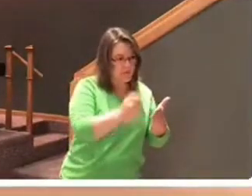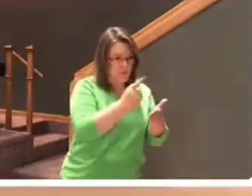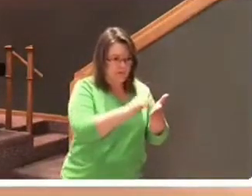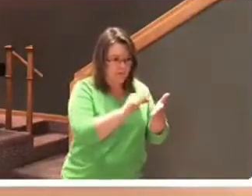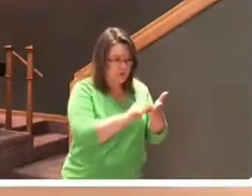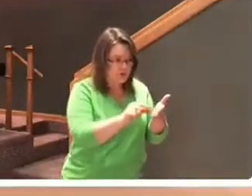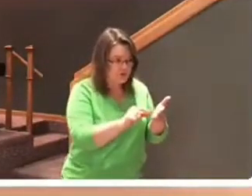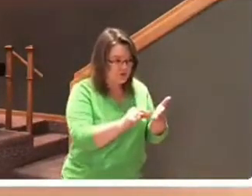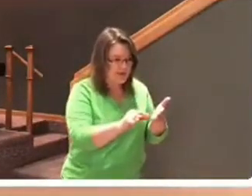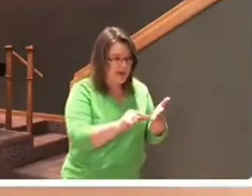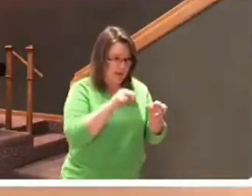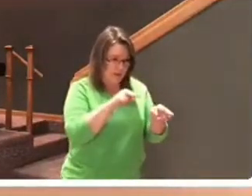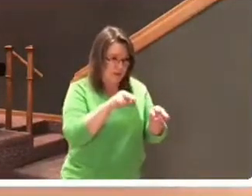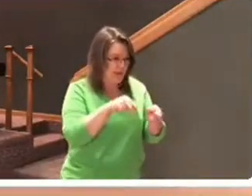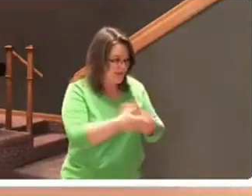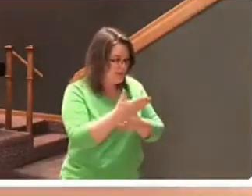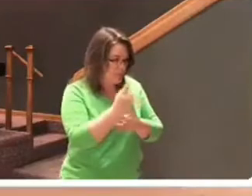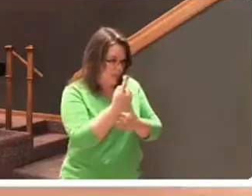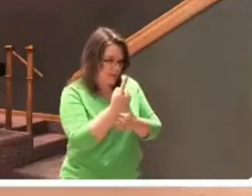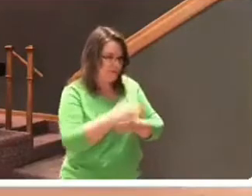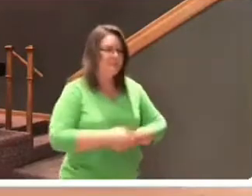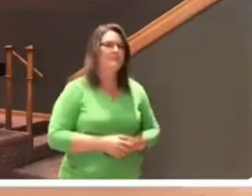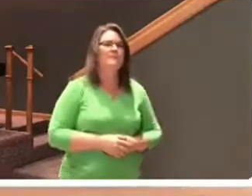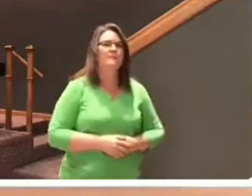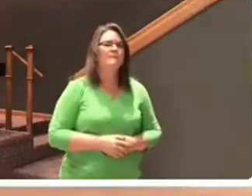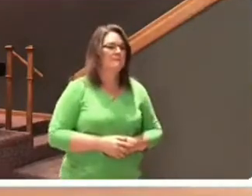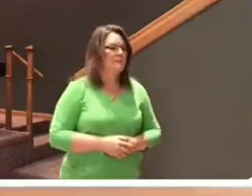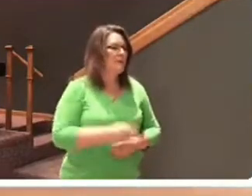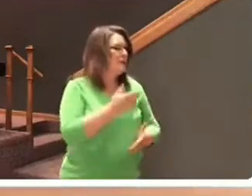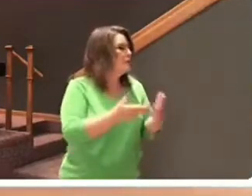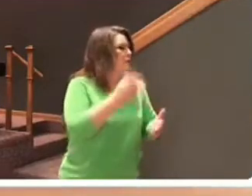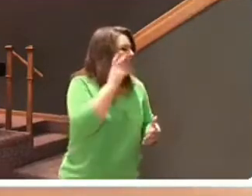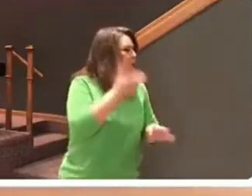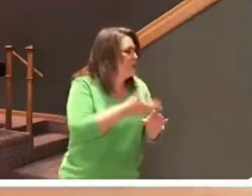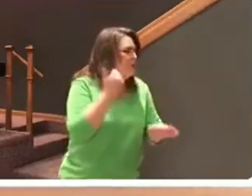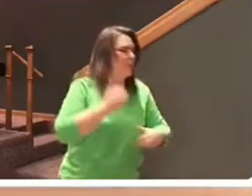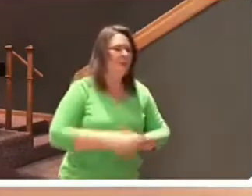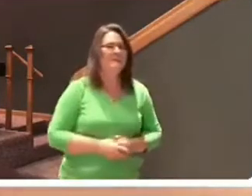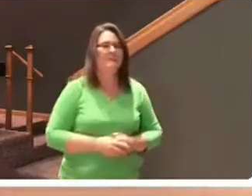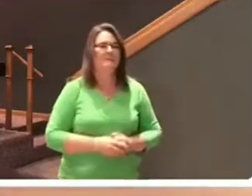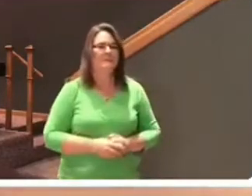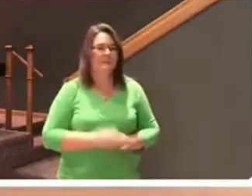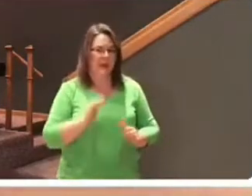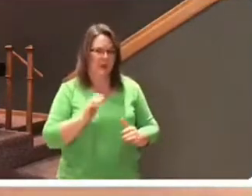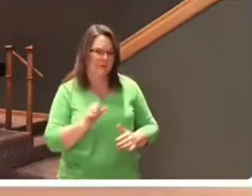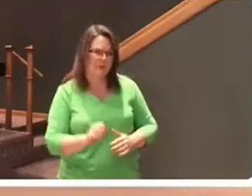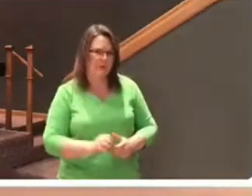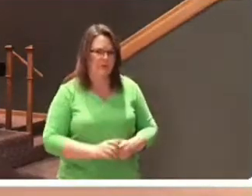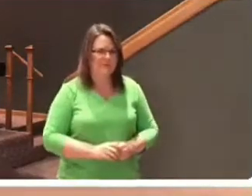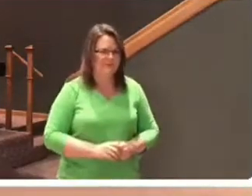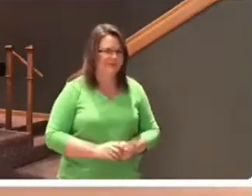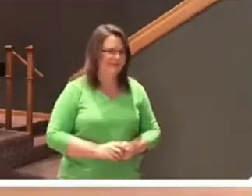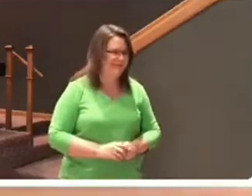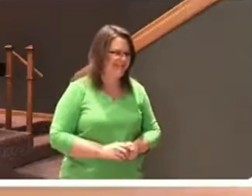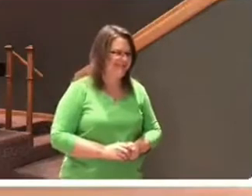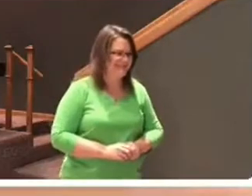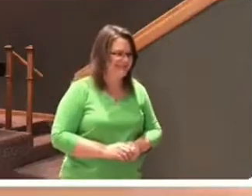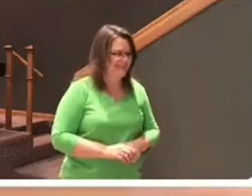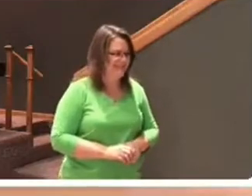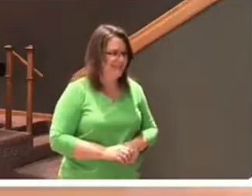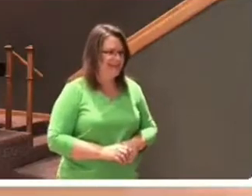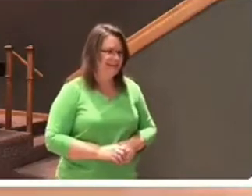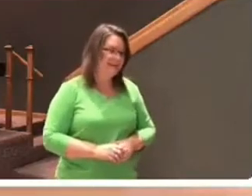One verse I'm going to look at this morning. And it's and you've probably heard it before. I hope so. You know,